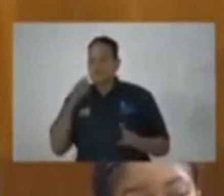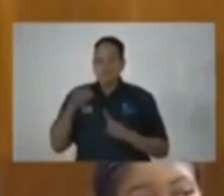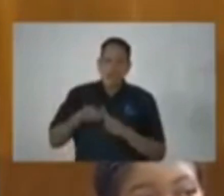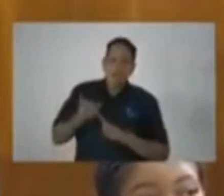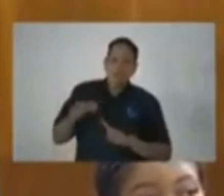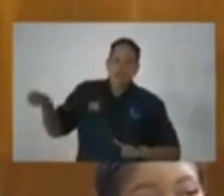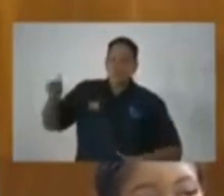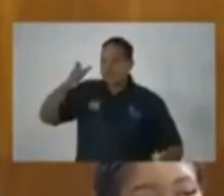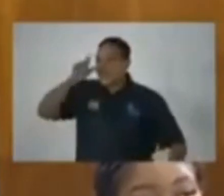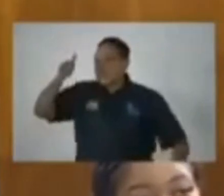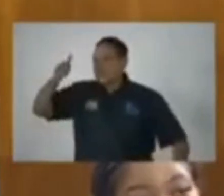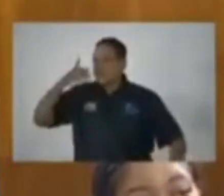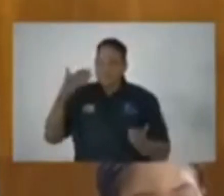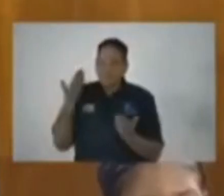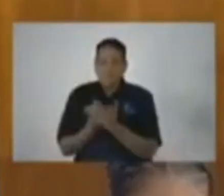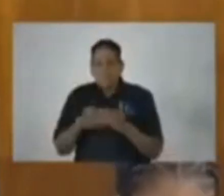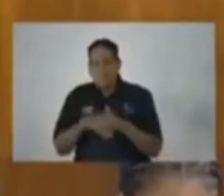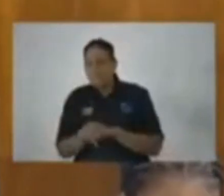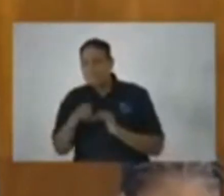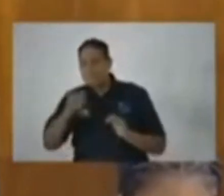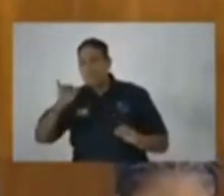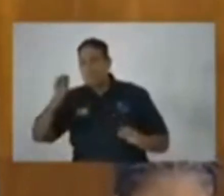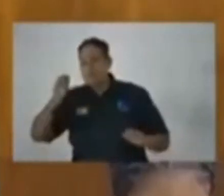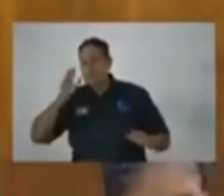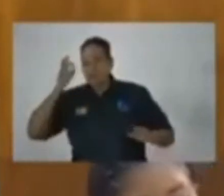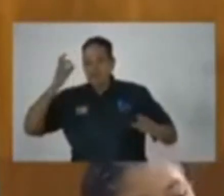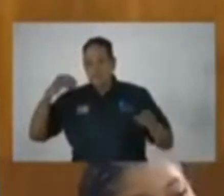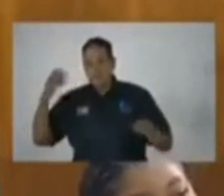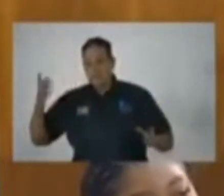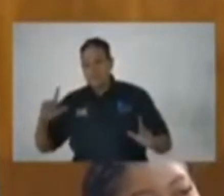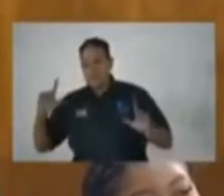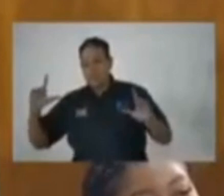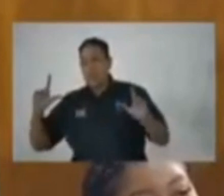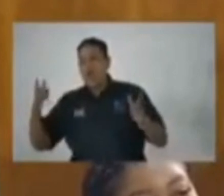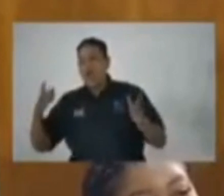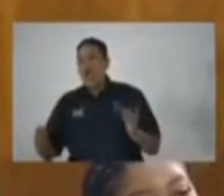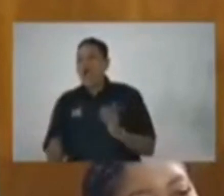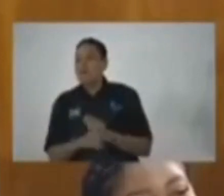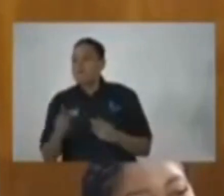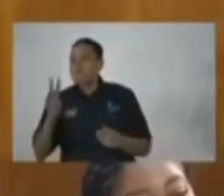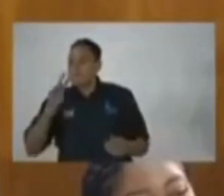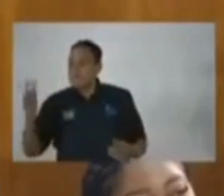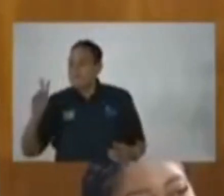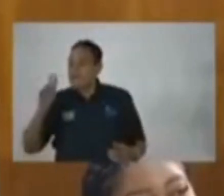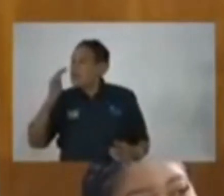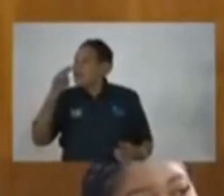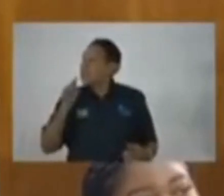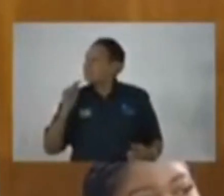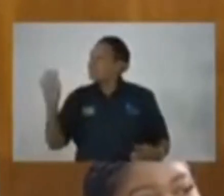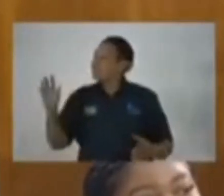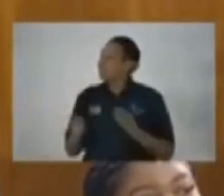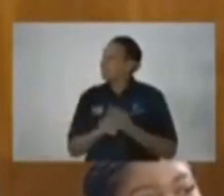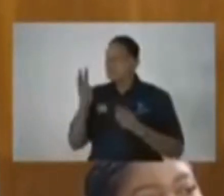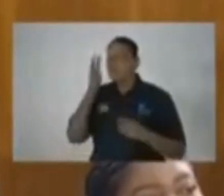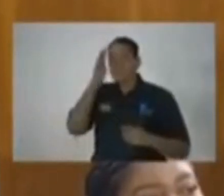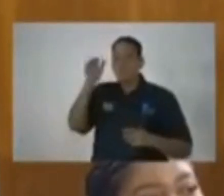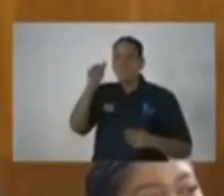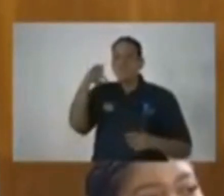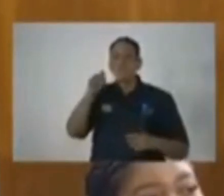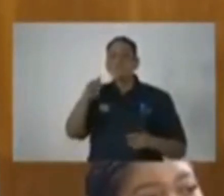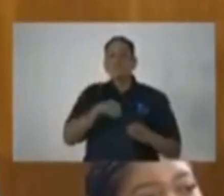you. He came to the PMP Wales dinner and I gave him a plaque. Look, NHT, created by the